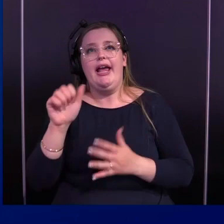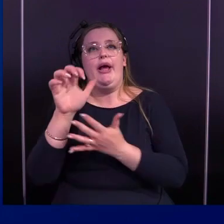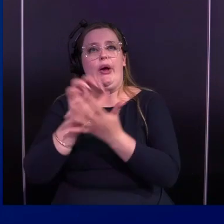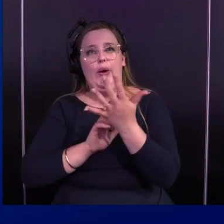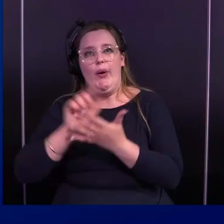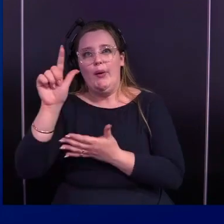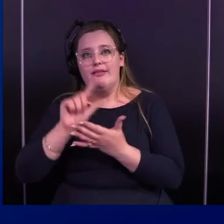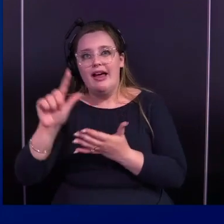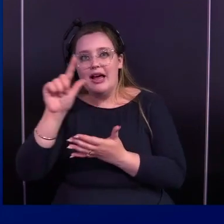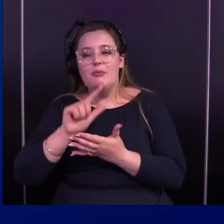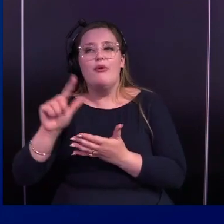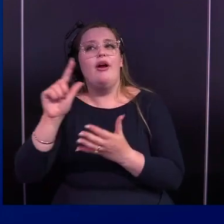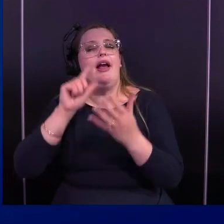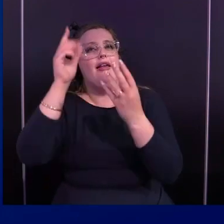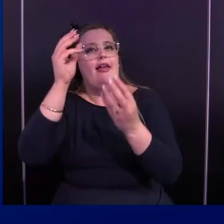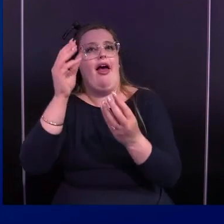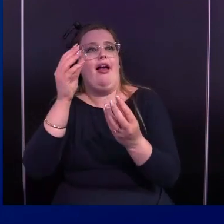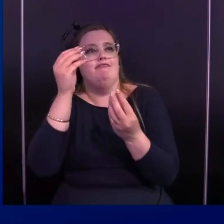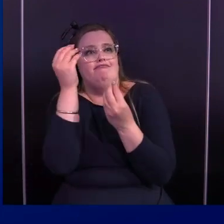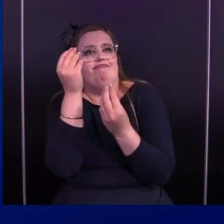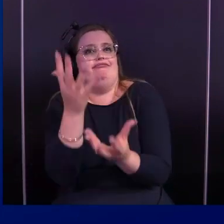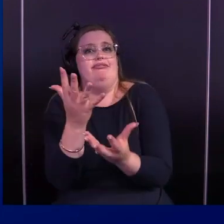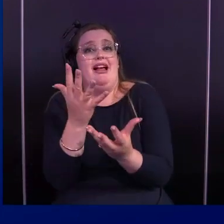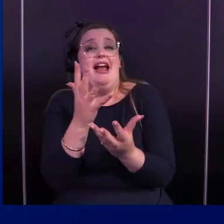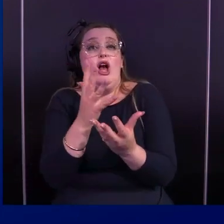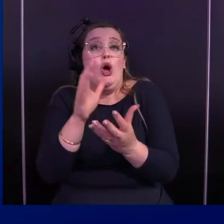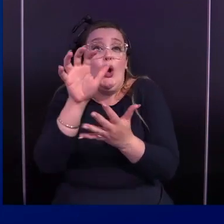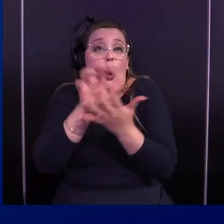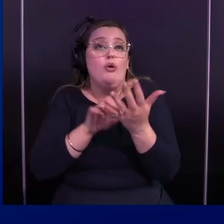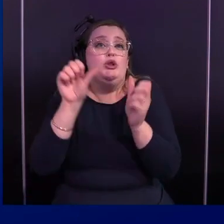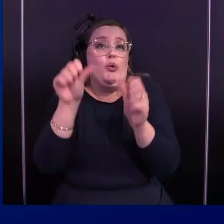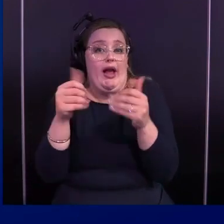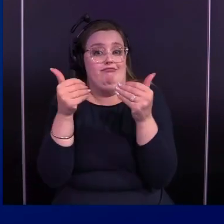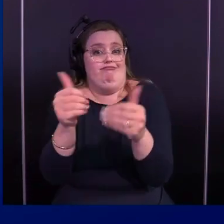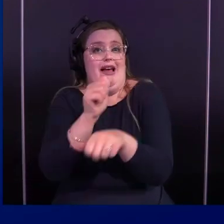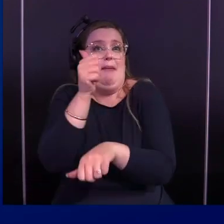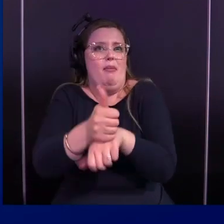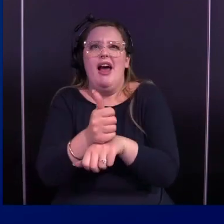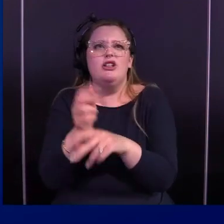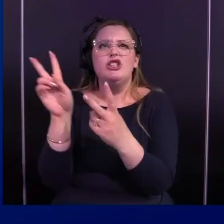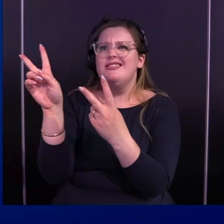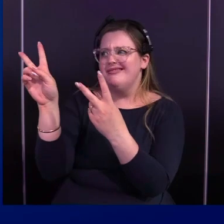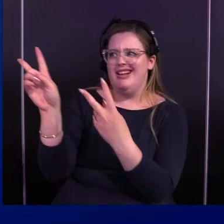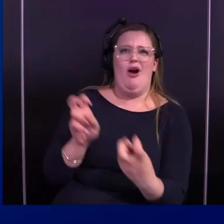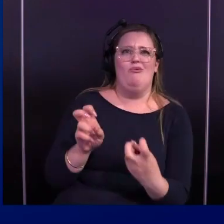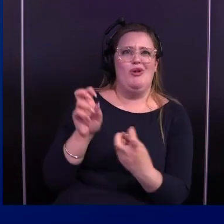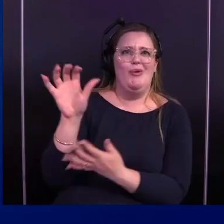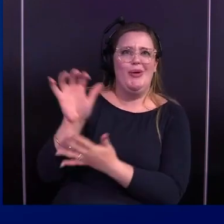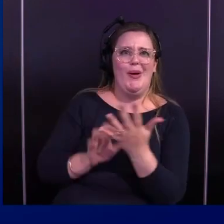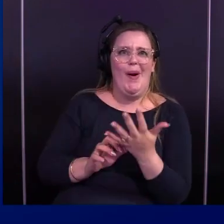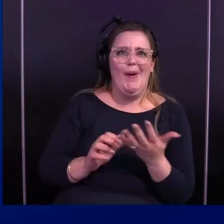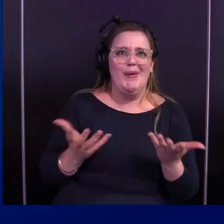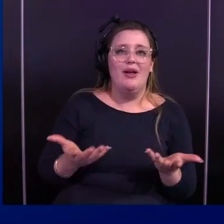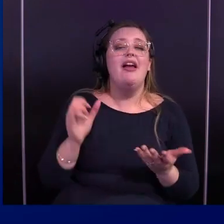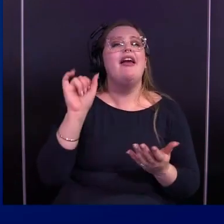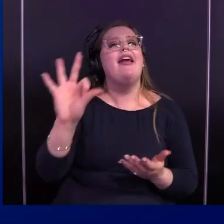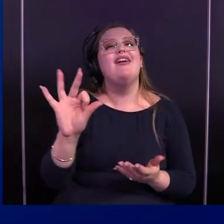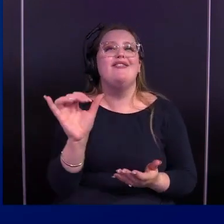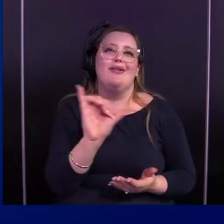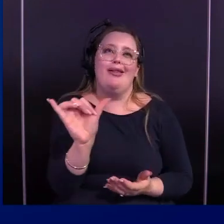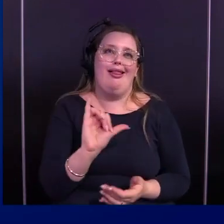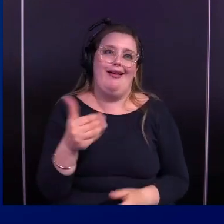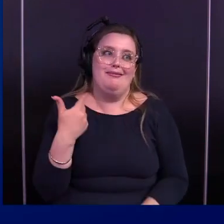you implementable code that you can just download. If you're like me and you're pretty